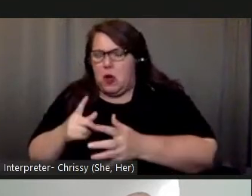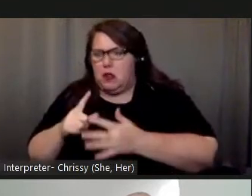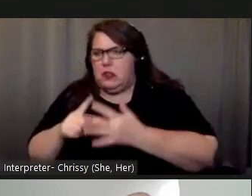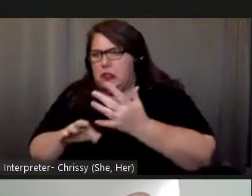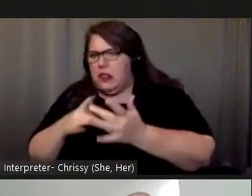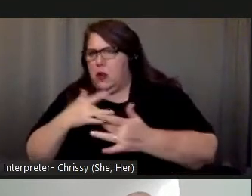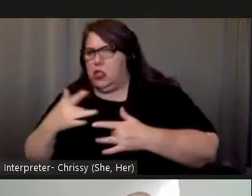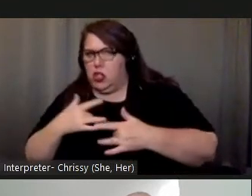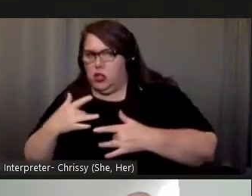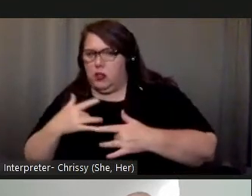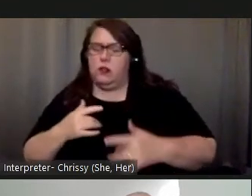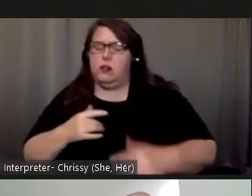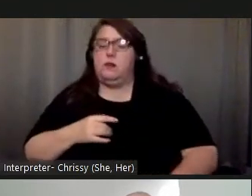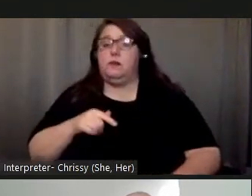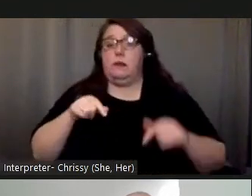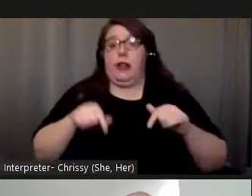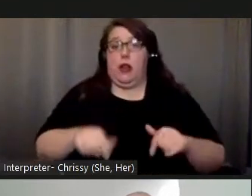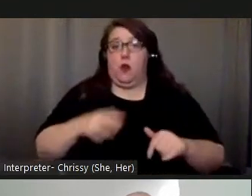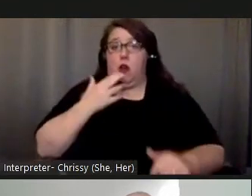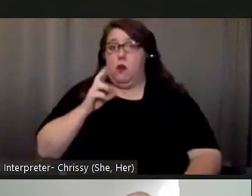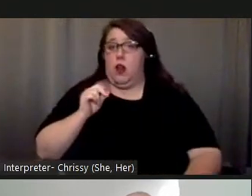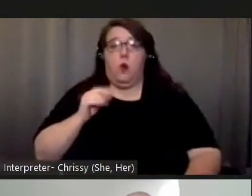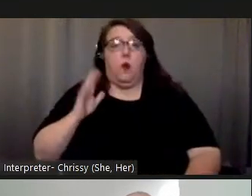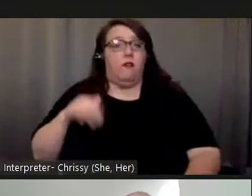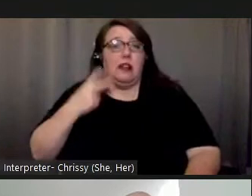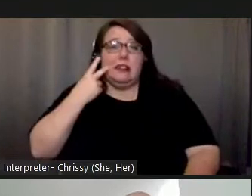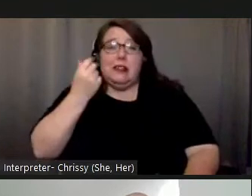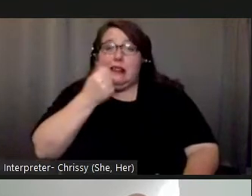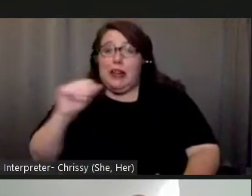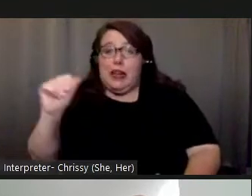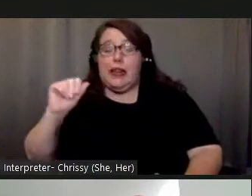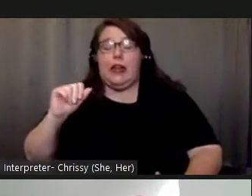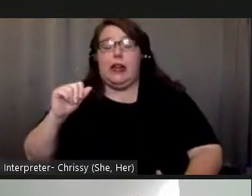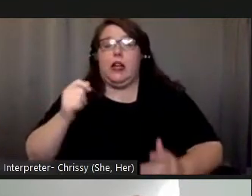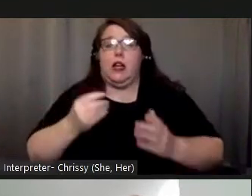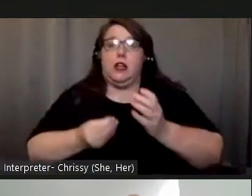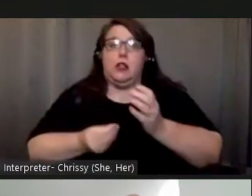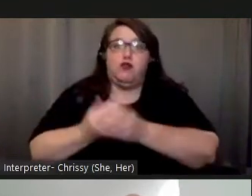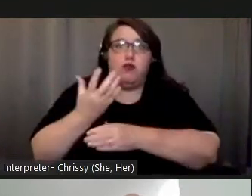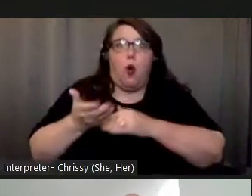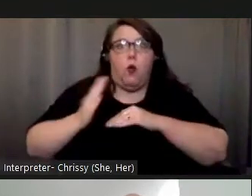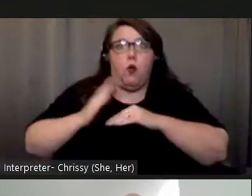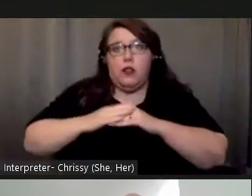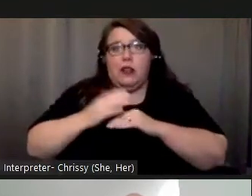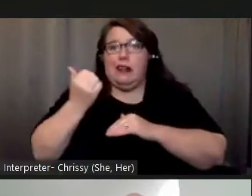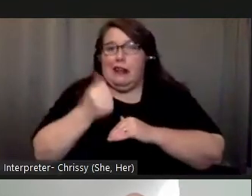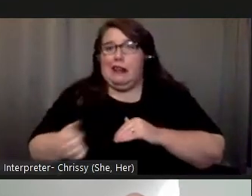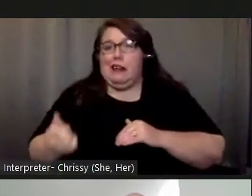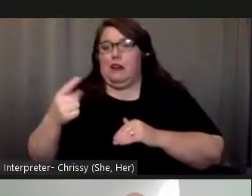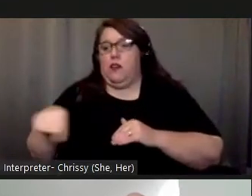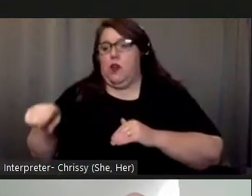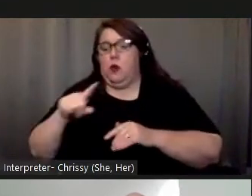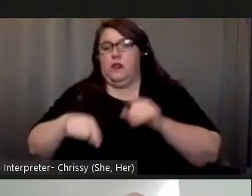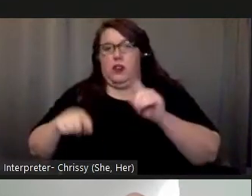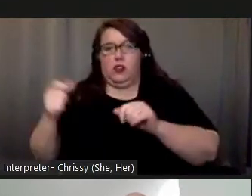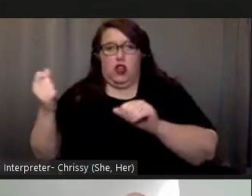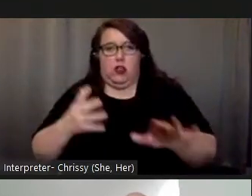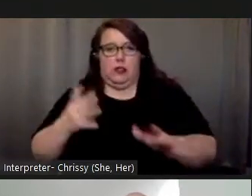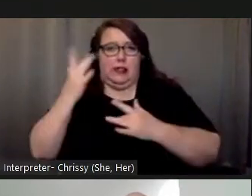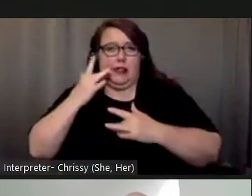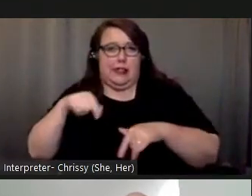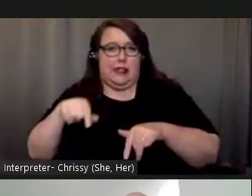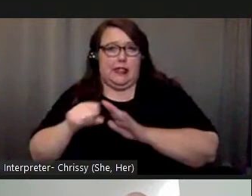we, in Colorado have not seen any sort of significant growth in one of these variants causing disease in the state.